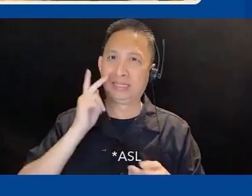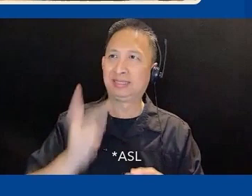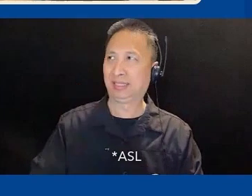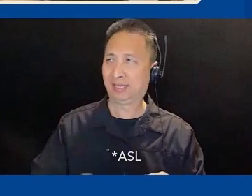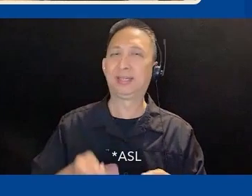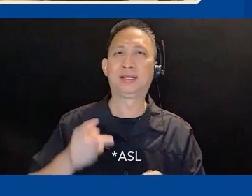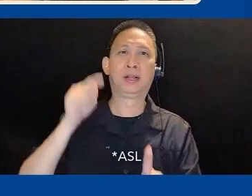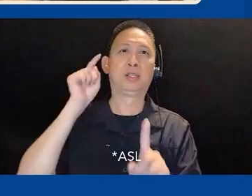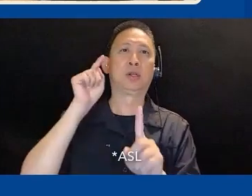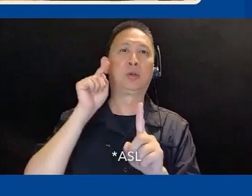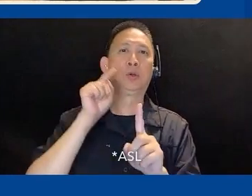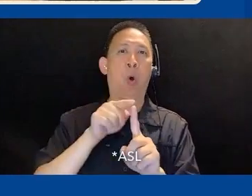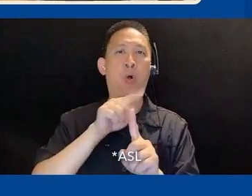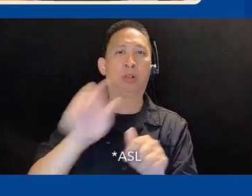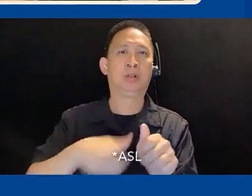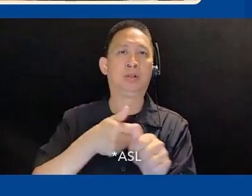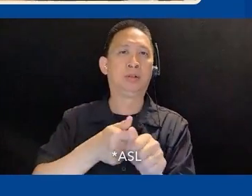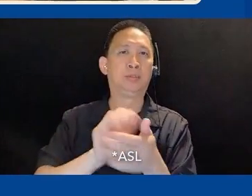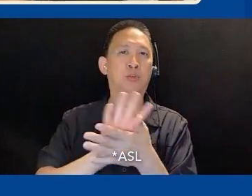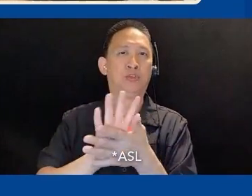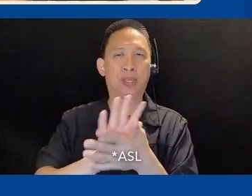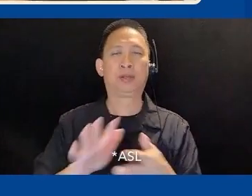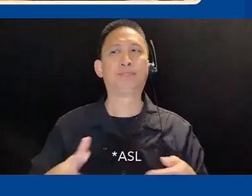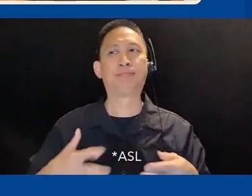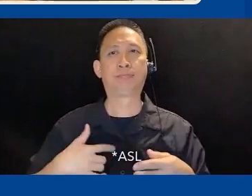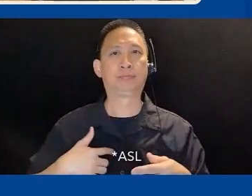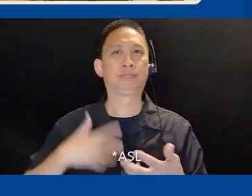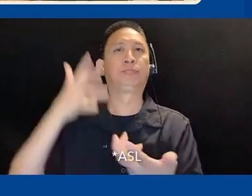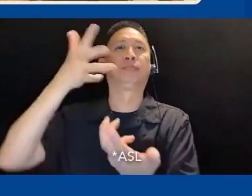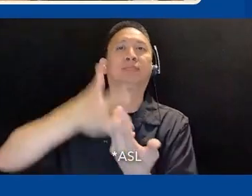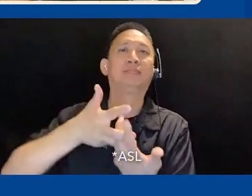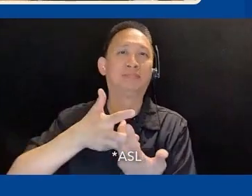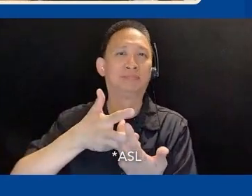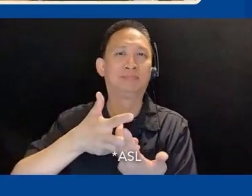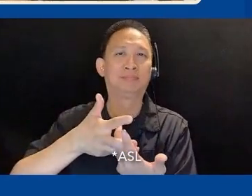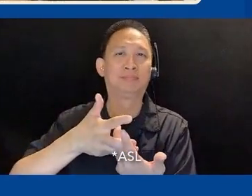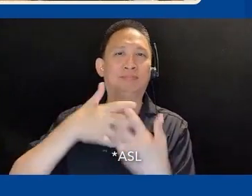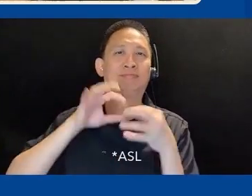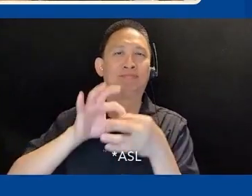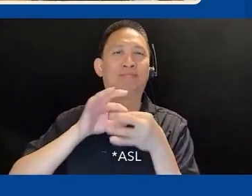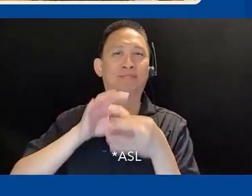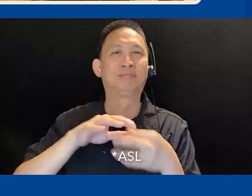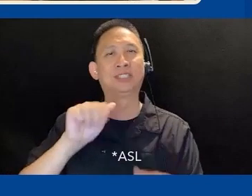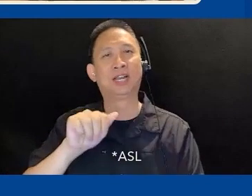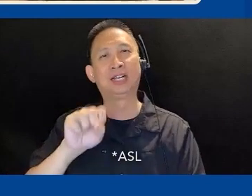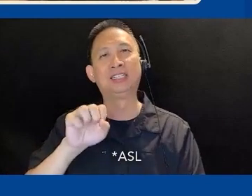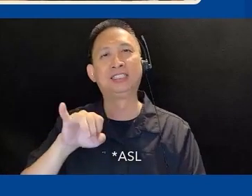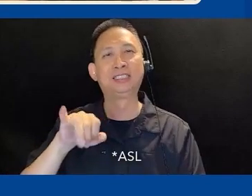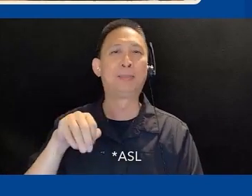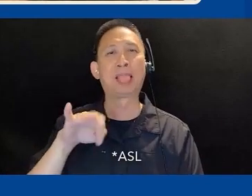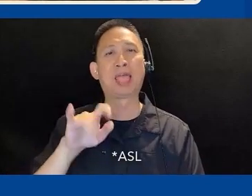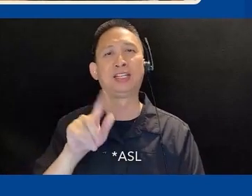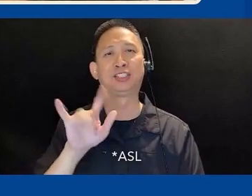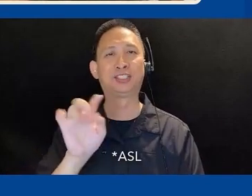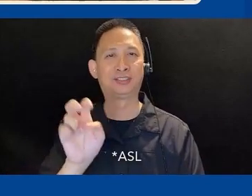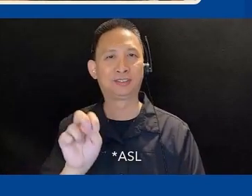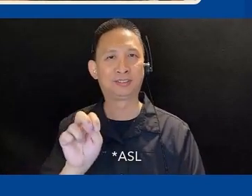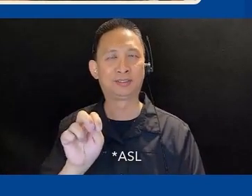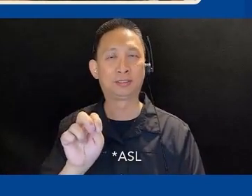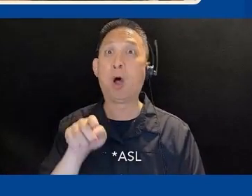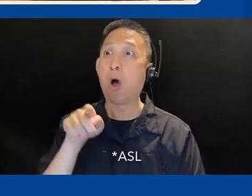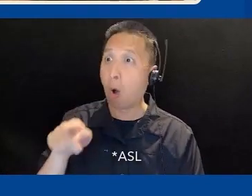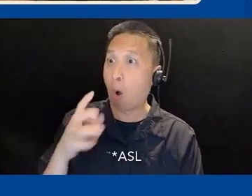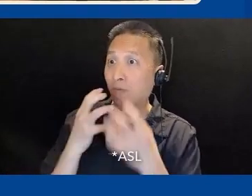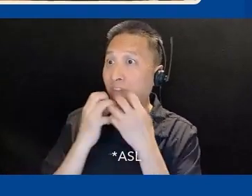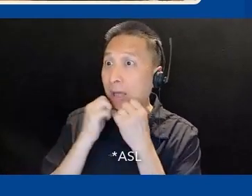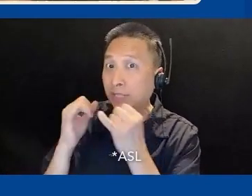making work that's saying, you know, oh, I'm just like you. We have the same values. You know, I skateboard just like you do. And so it really,